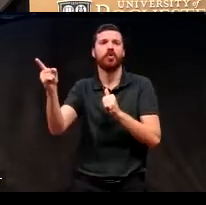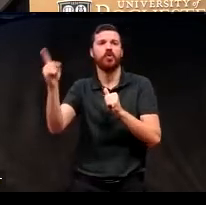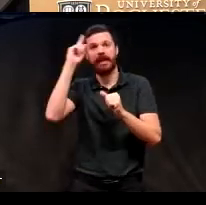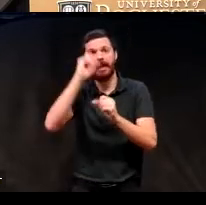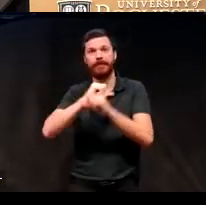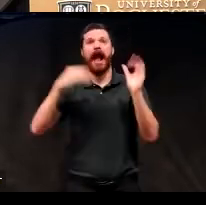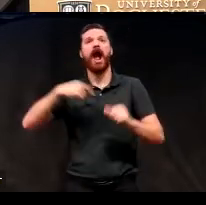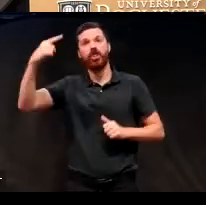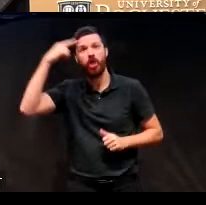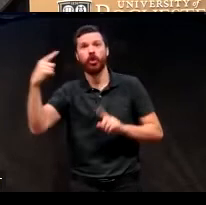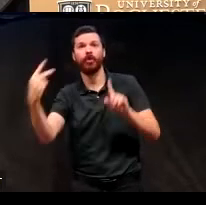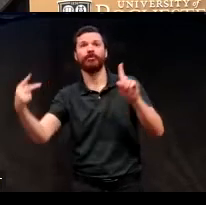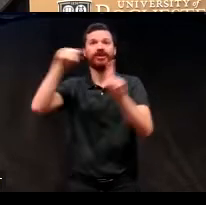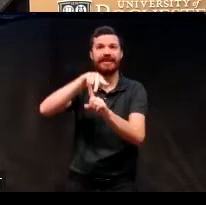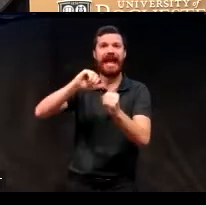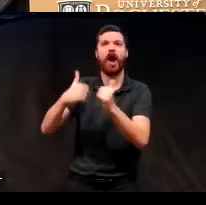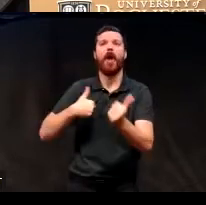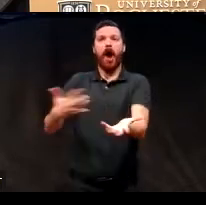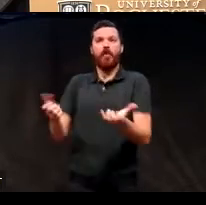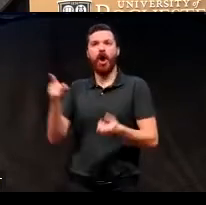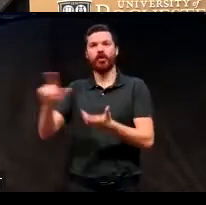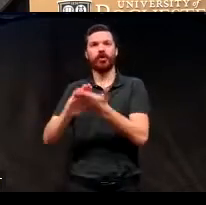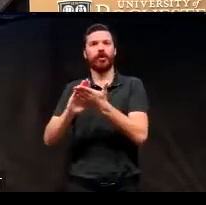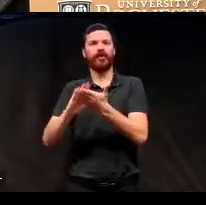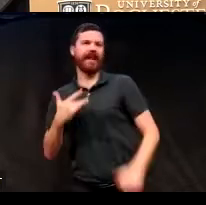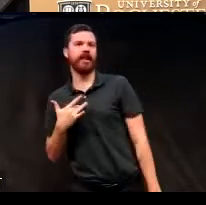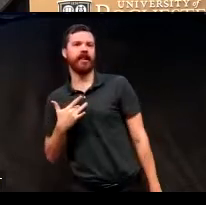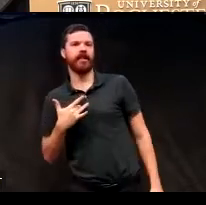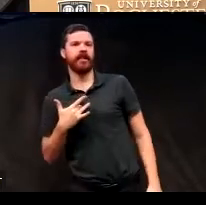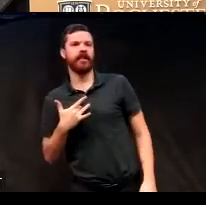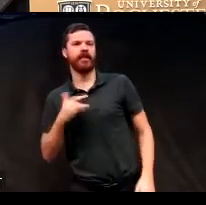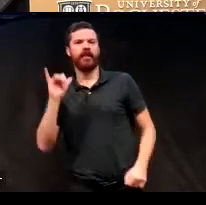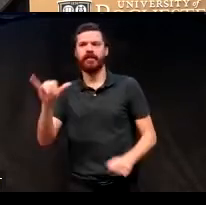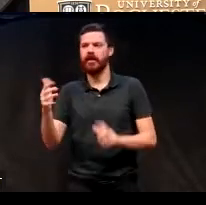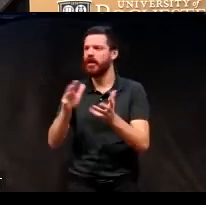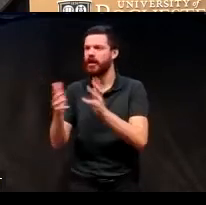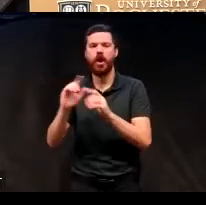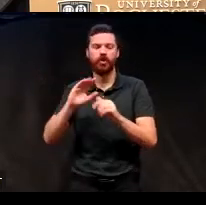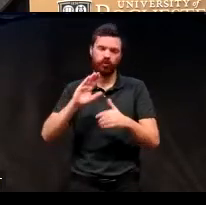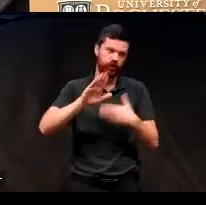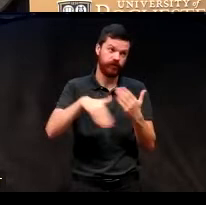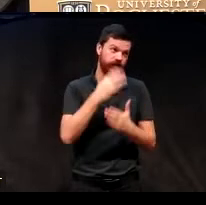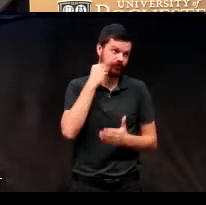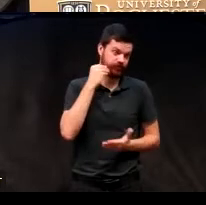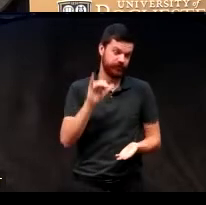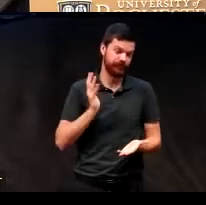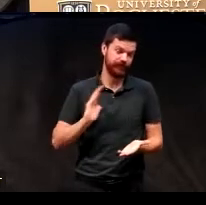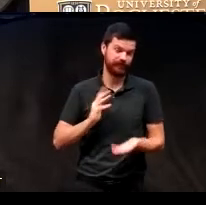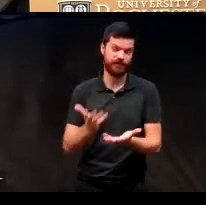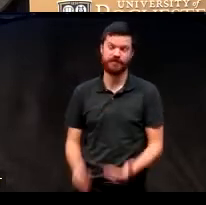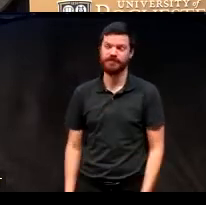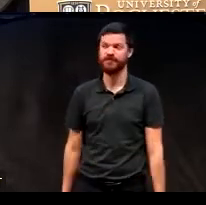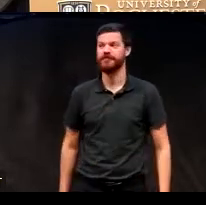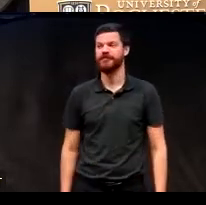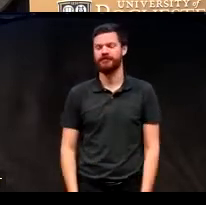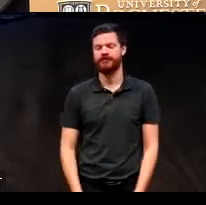perceived, I wanted you to feel. So we've all been there. We've all been there. And it is